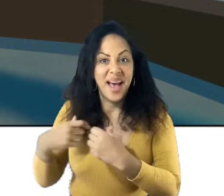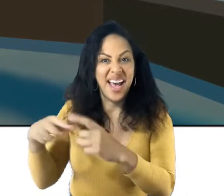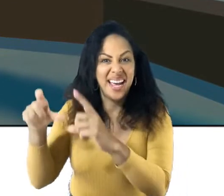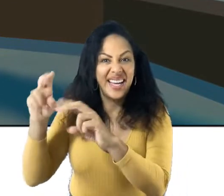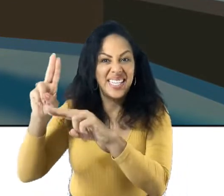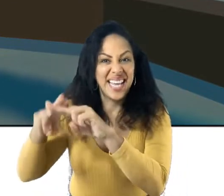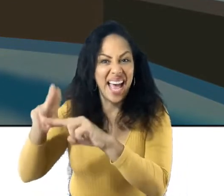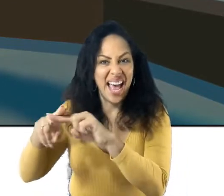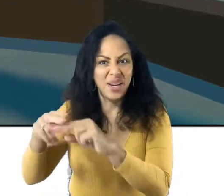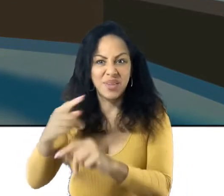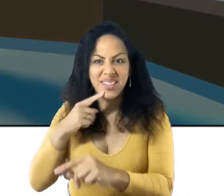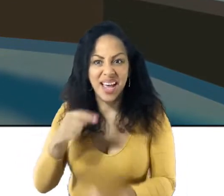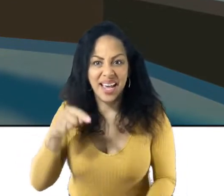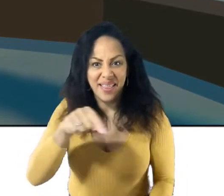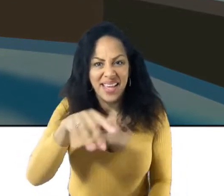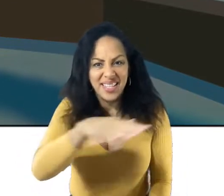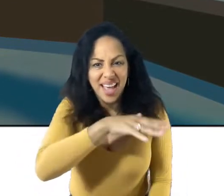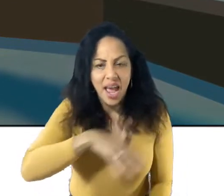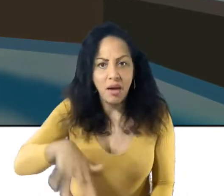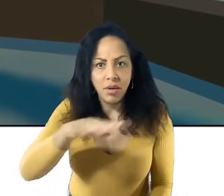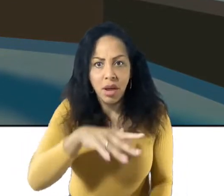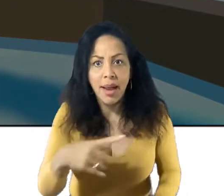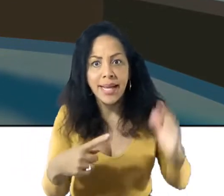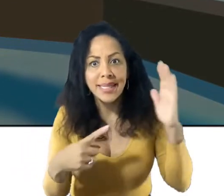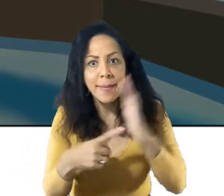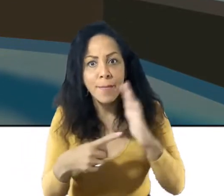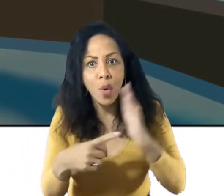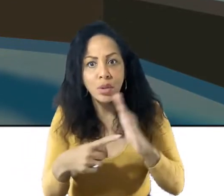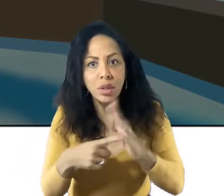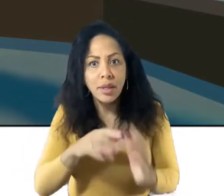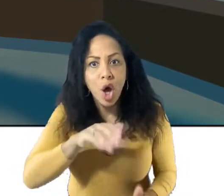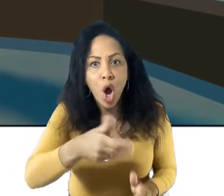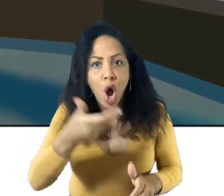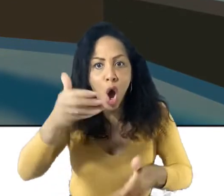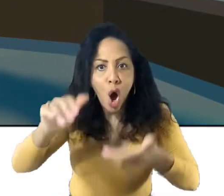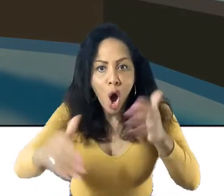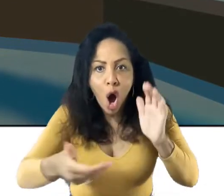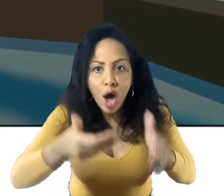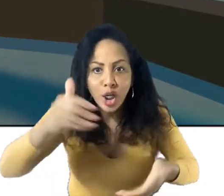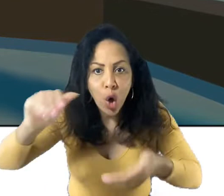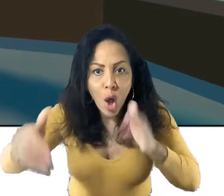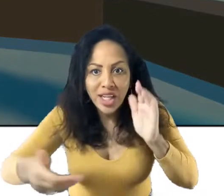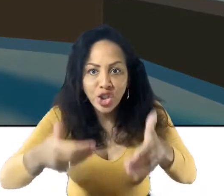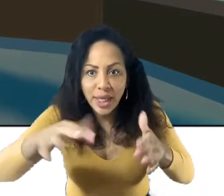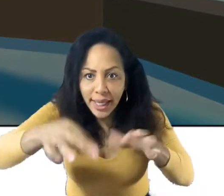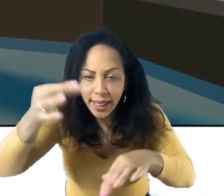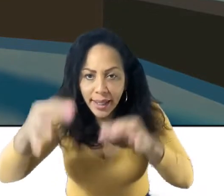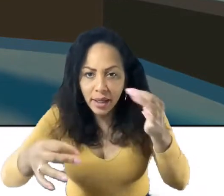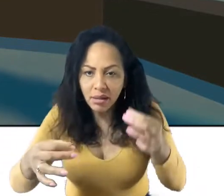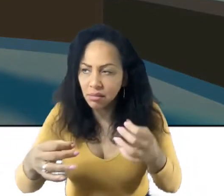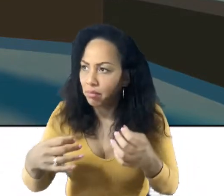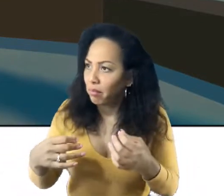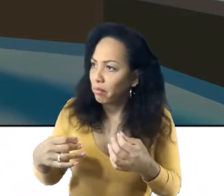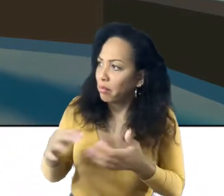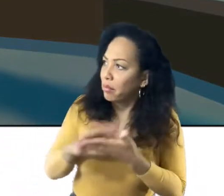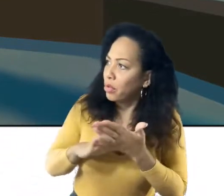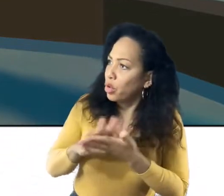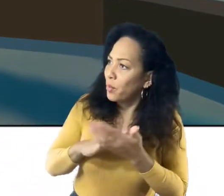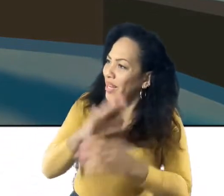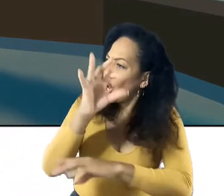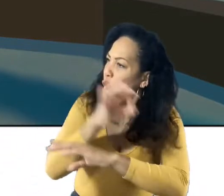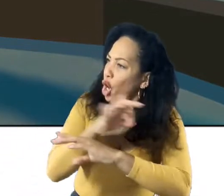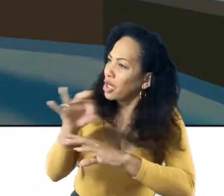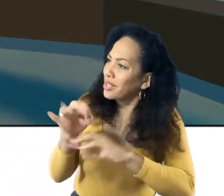significance. And I was thinking, does he mean architectural significance? But I actually realised that no, he did